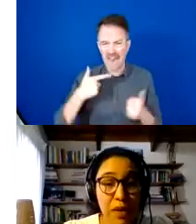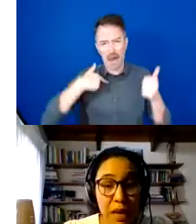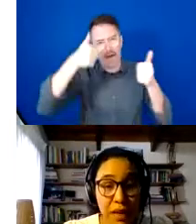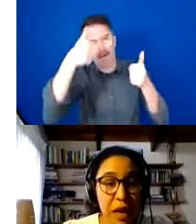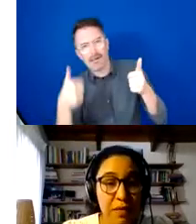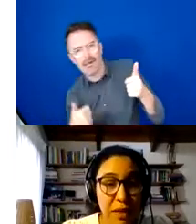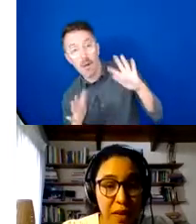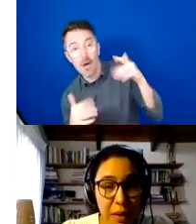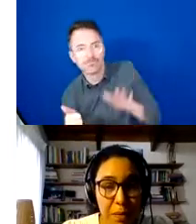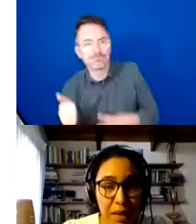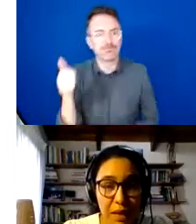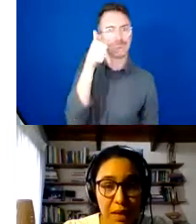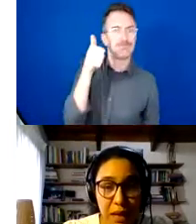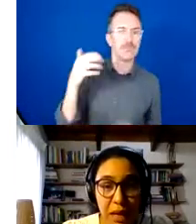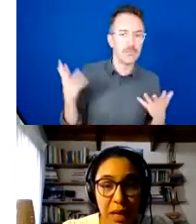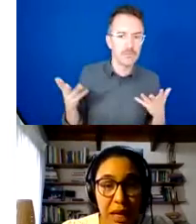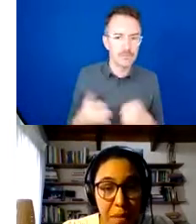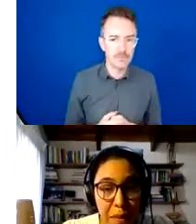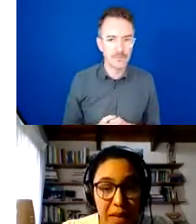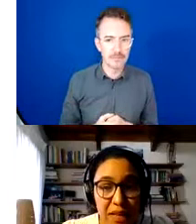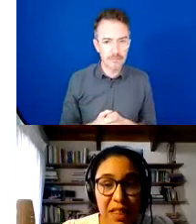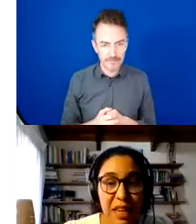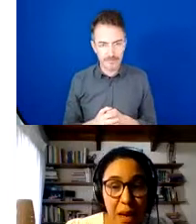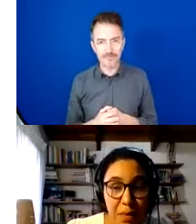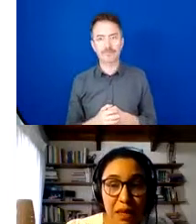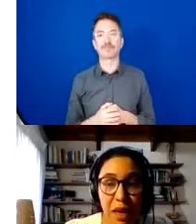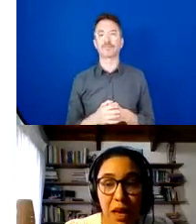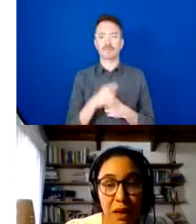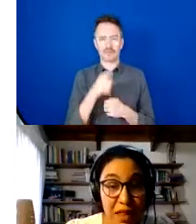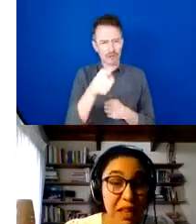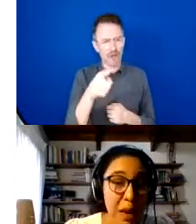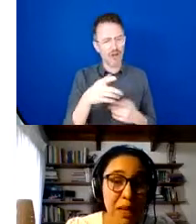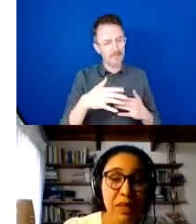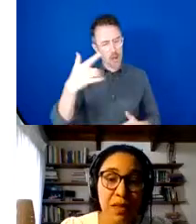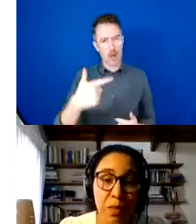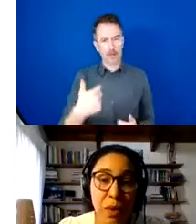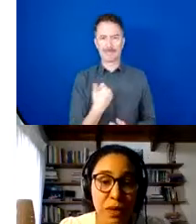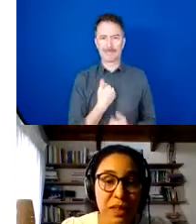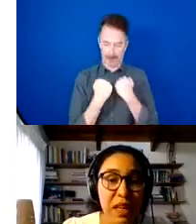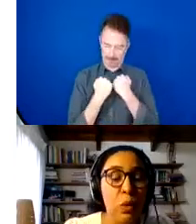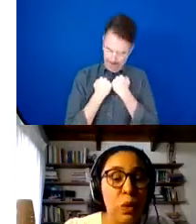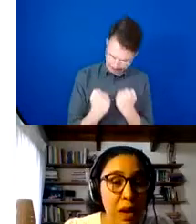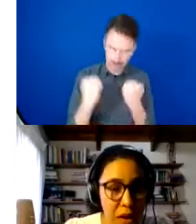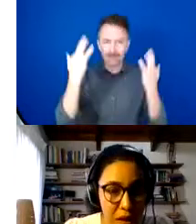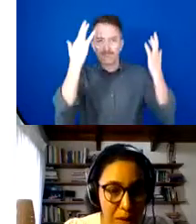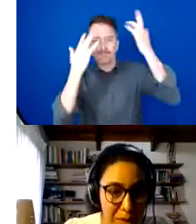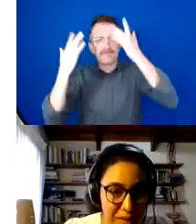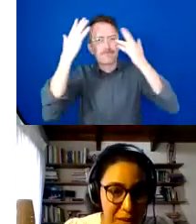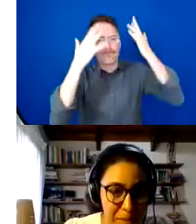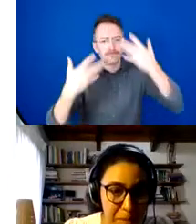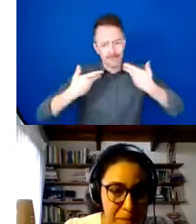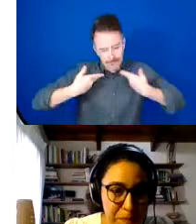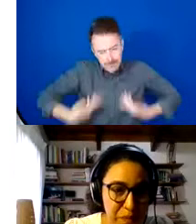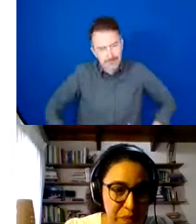both sides of development impact the dynamics of the process that we are